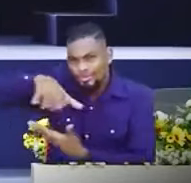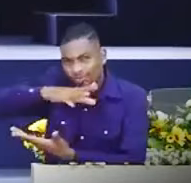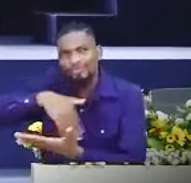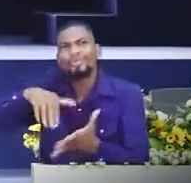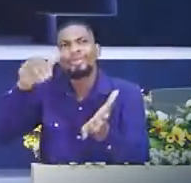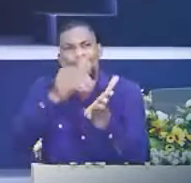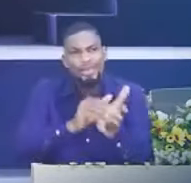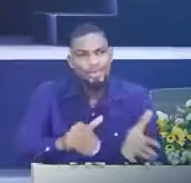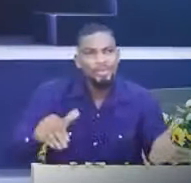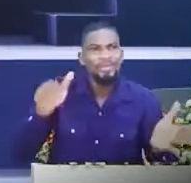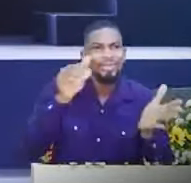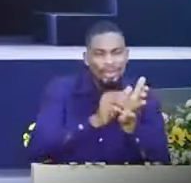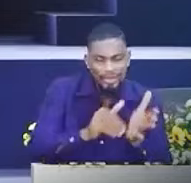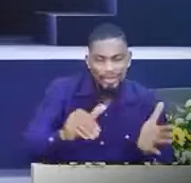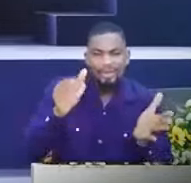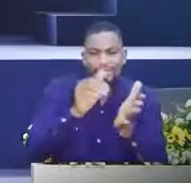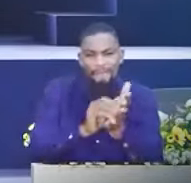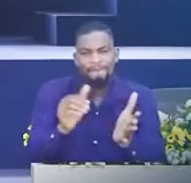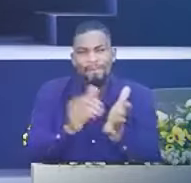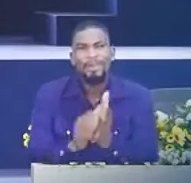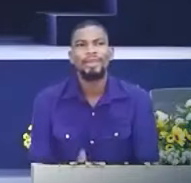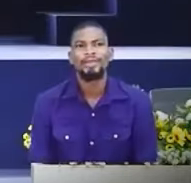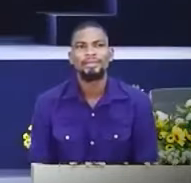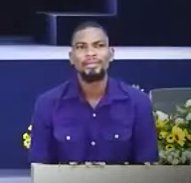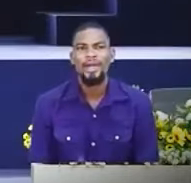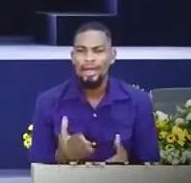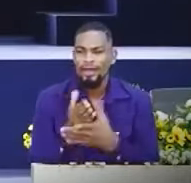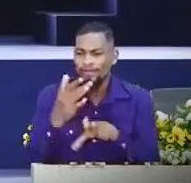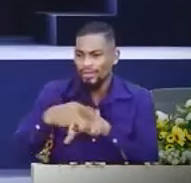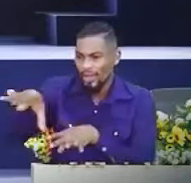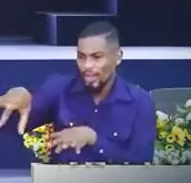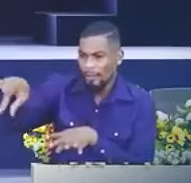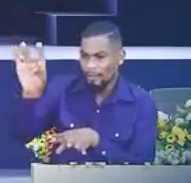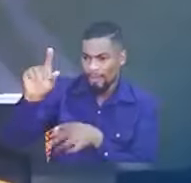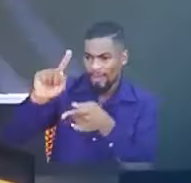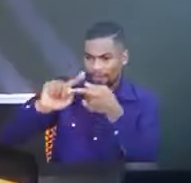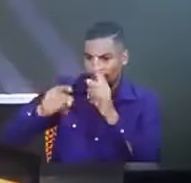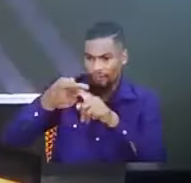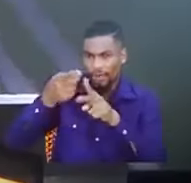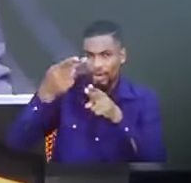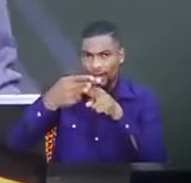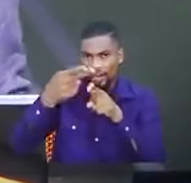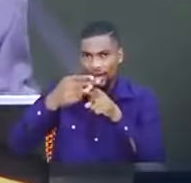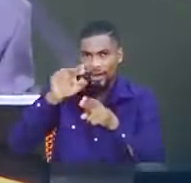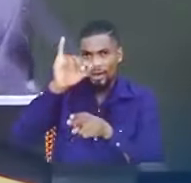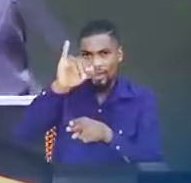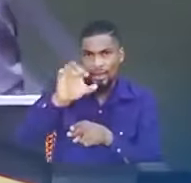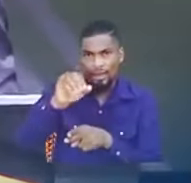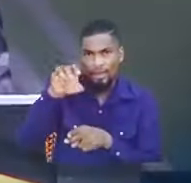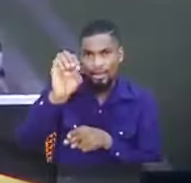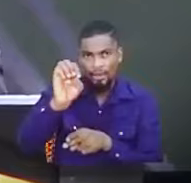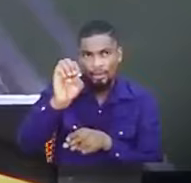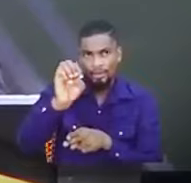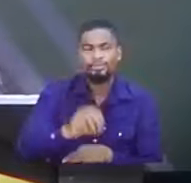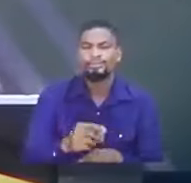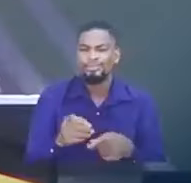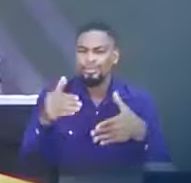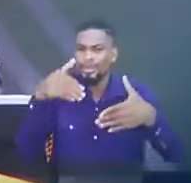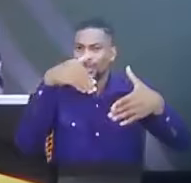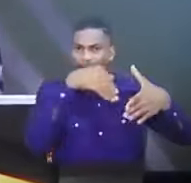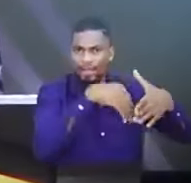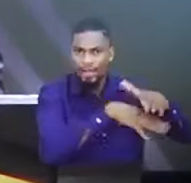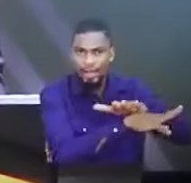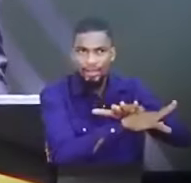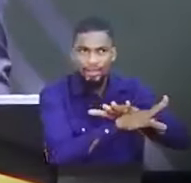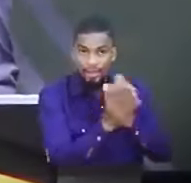they picked this friend called Joe. So when Joe just jumped into